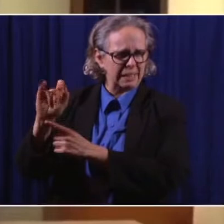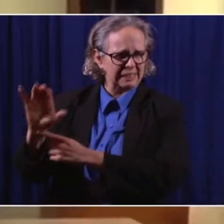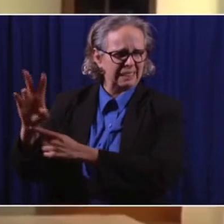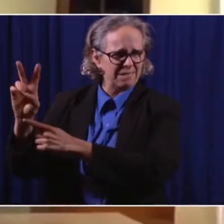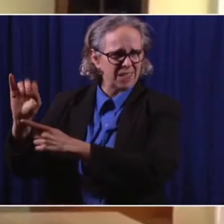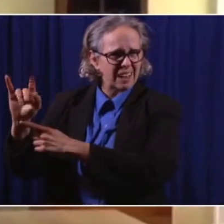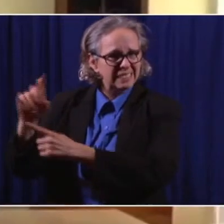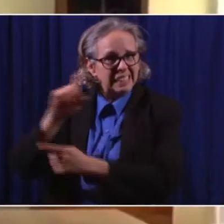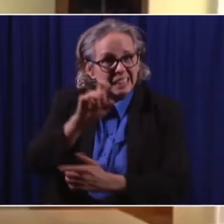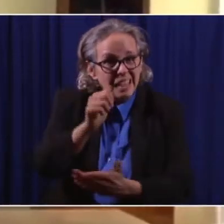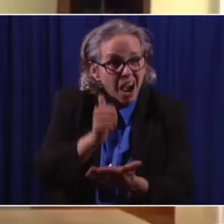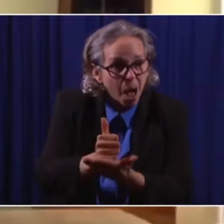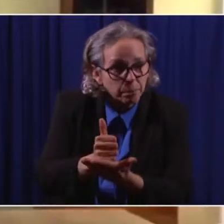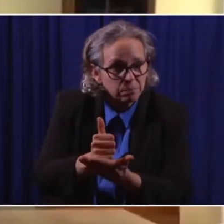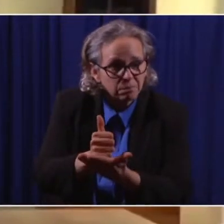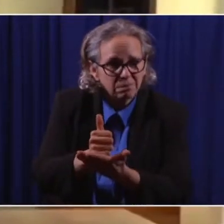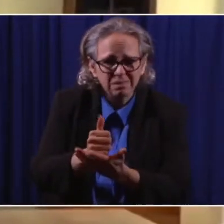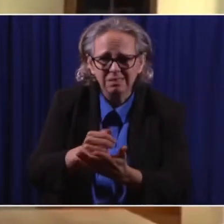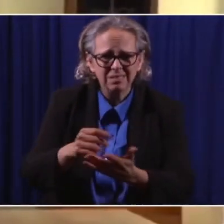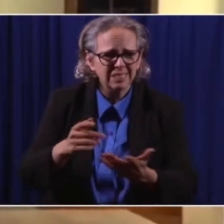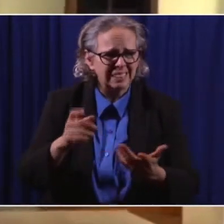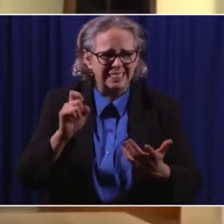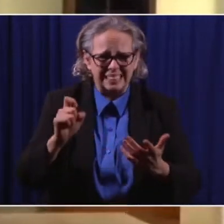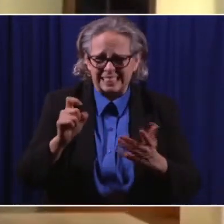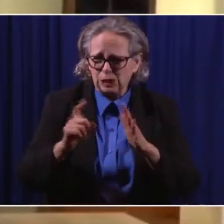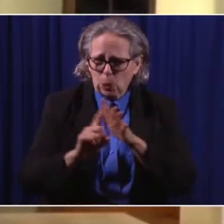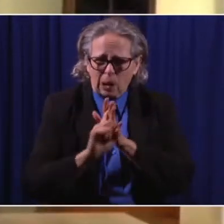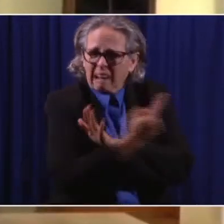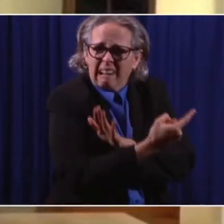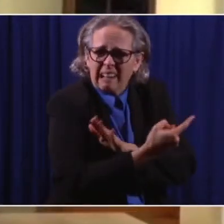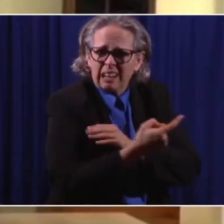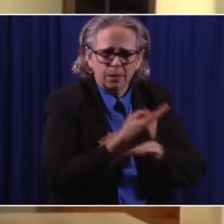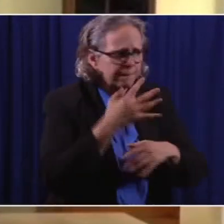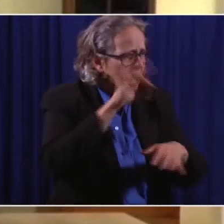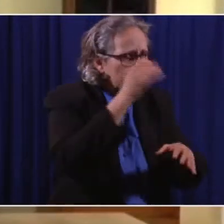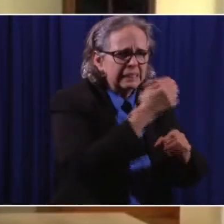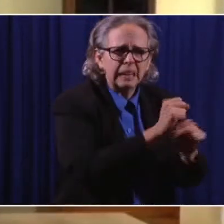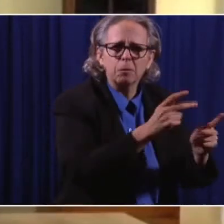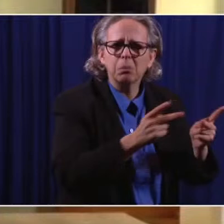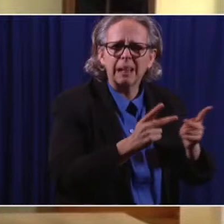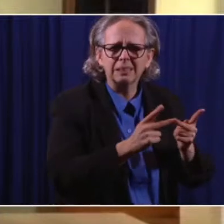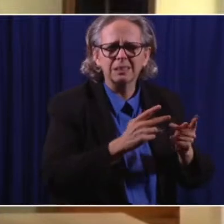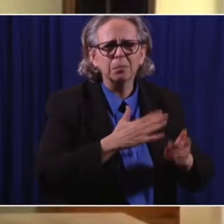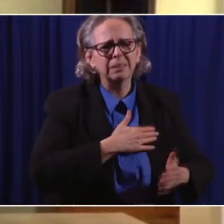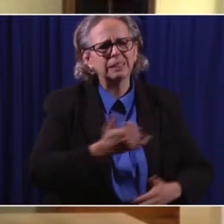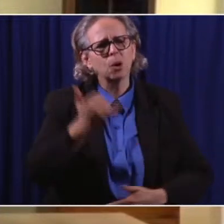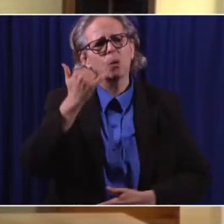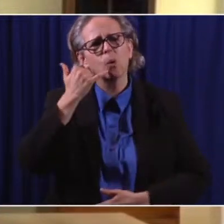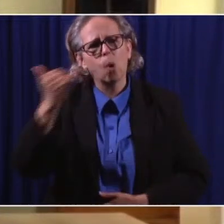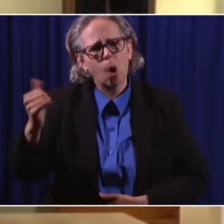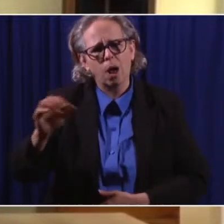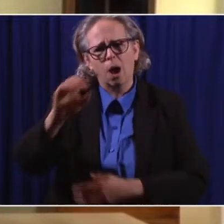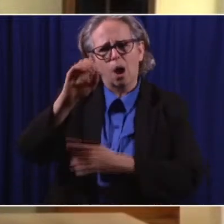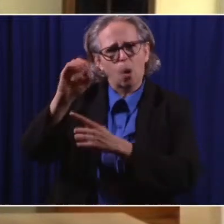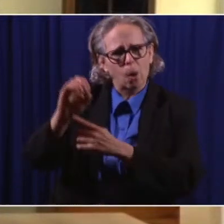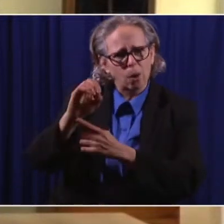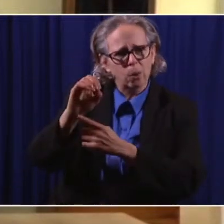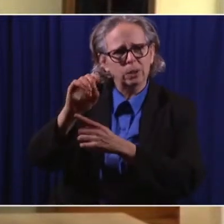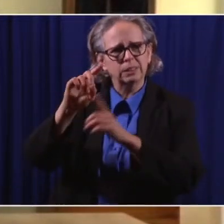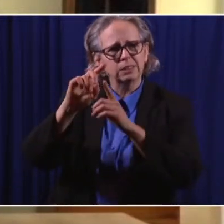to a safe place, please reach out to the Ohio Domestic Violence Network. Their number is